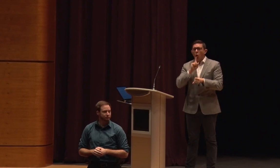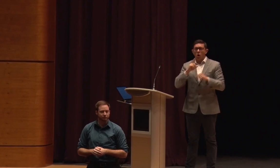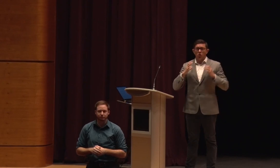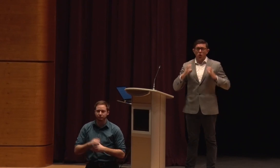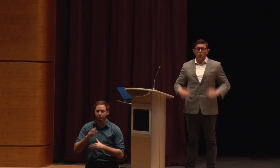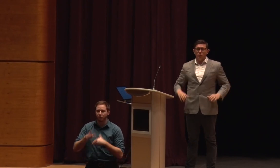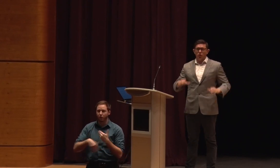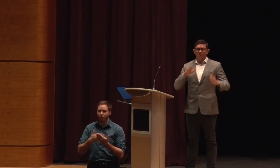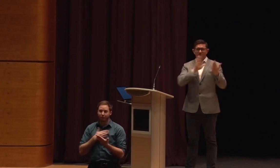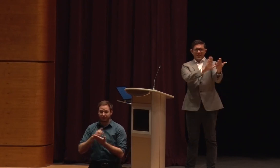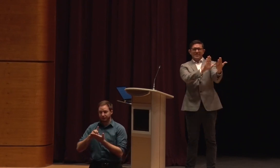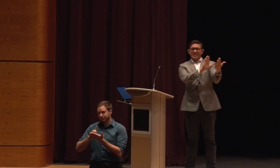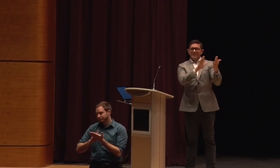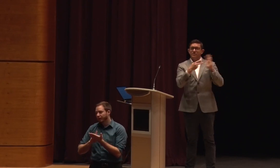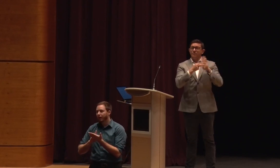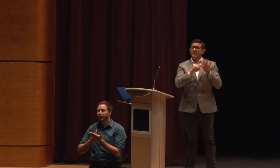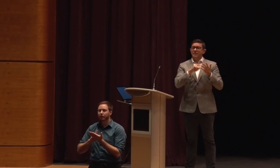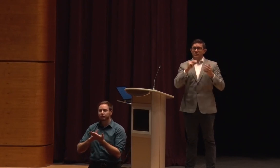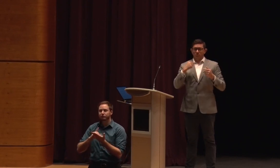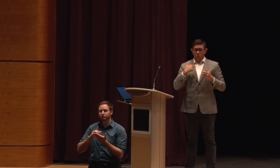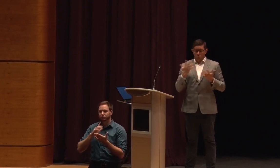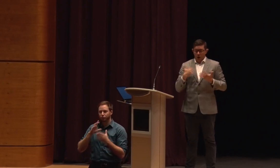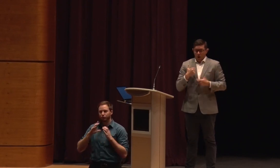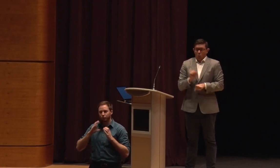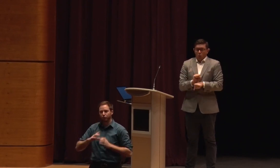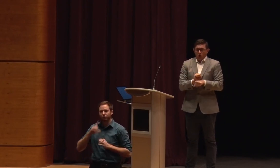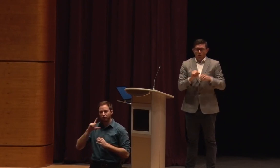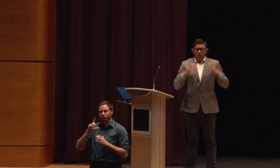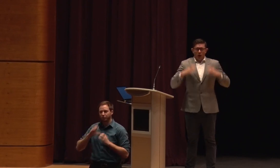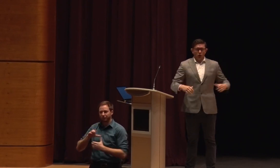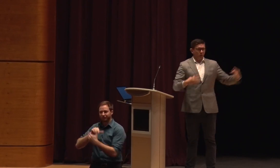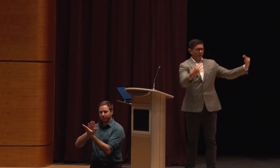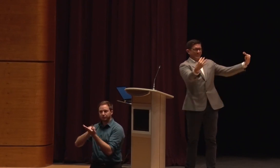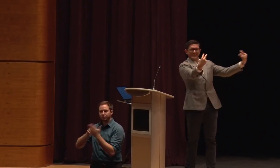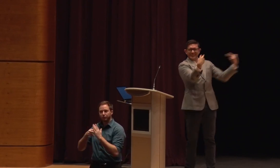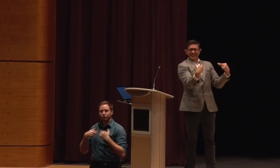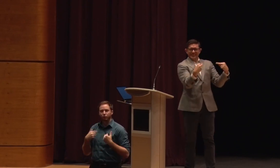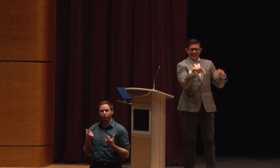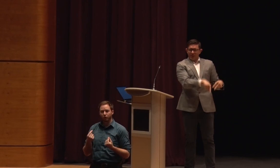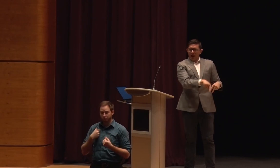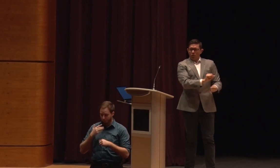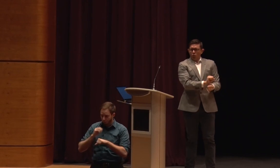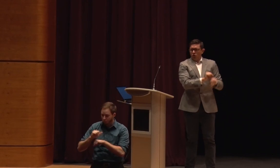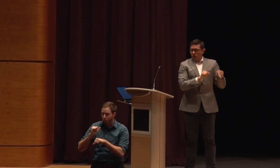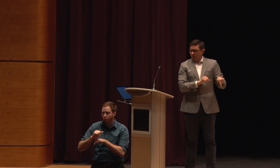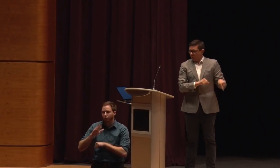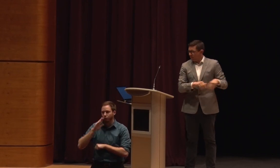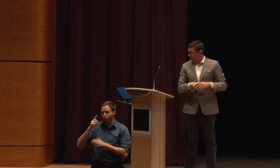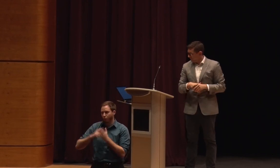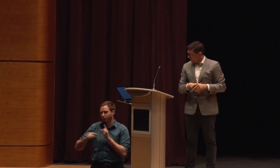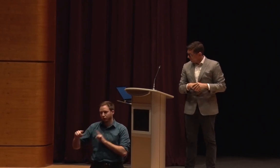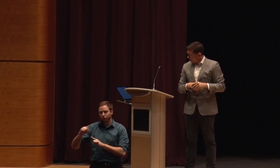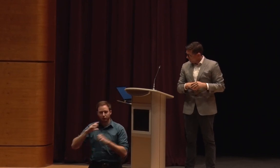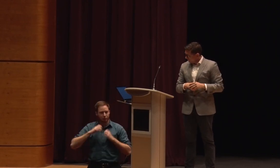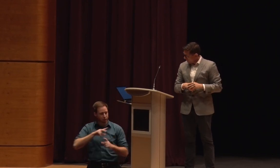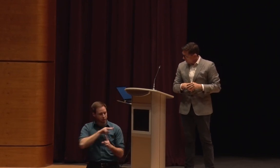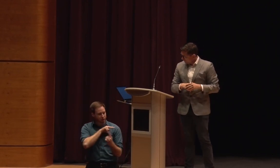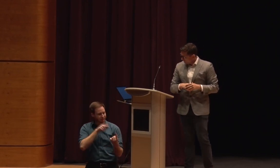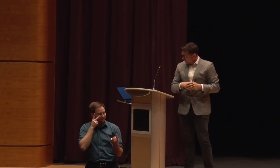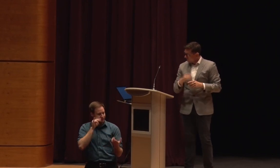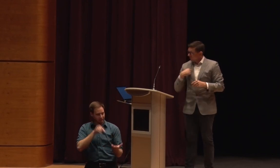All my designs works are customer facing, which means that what I am working on is what the customer